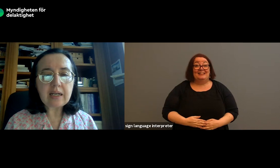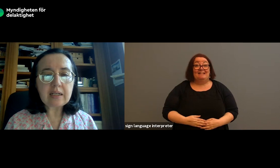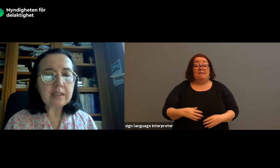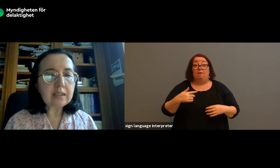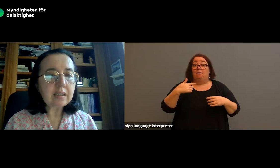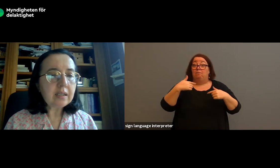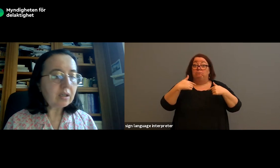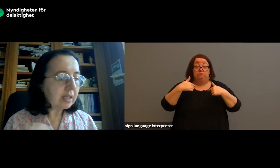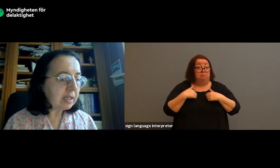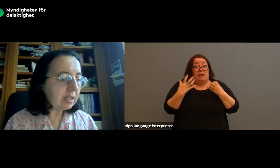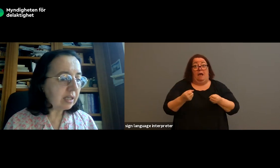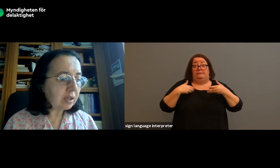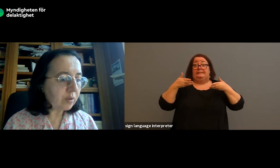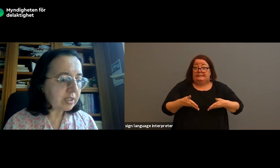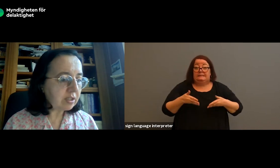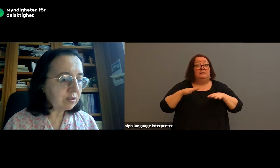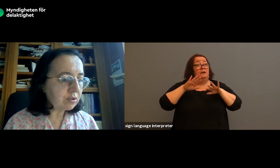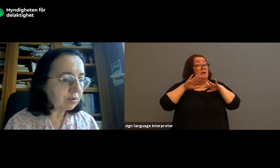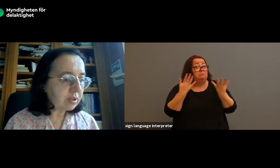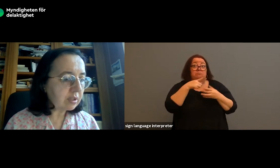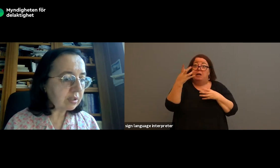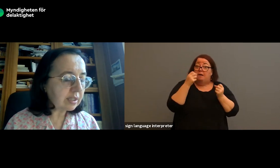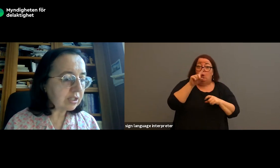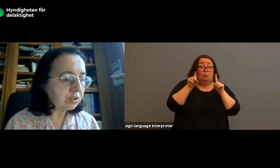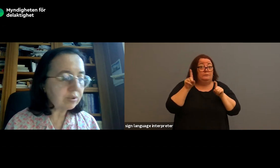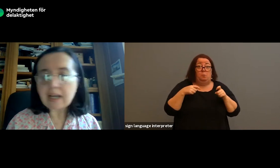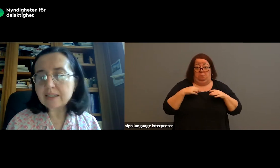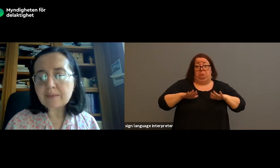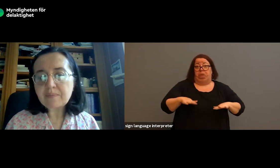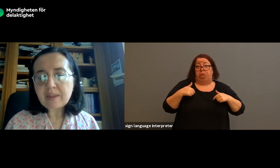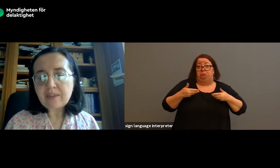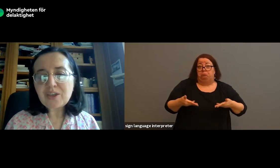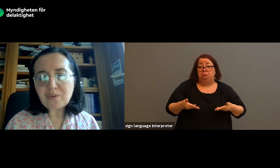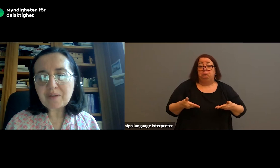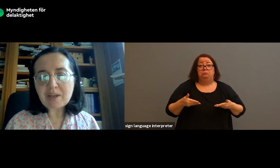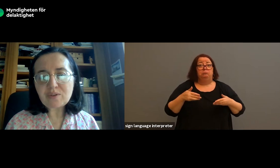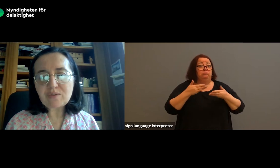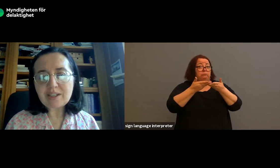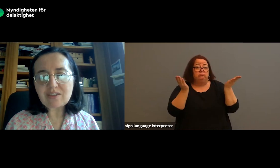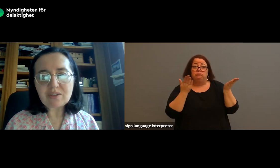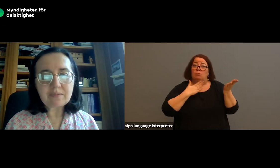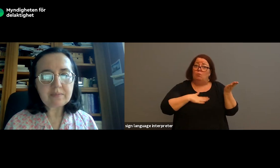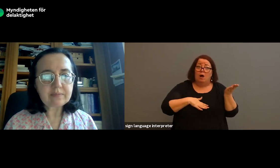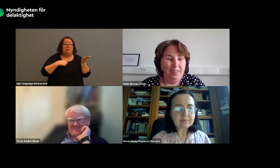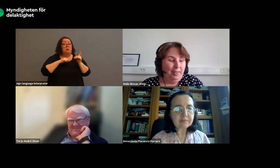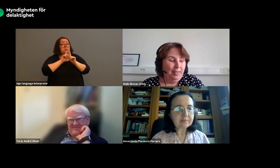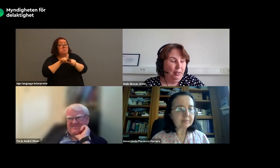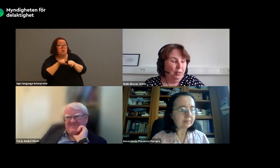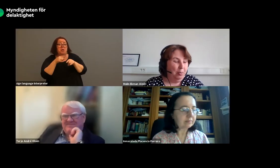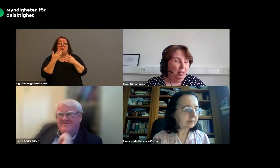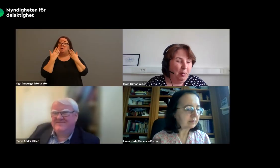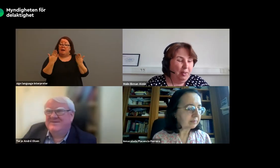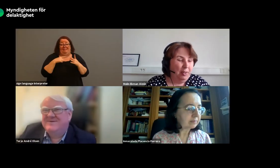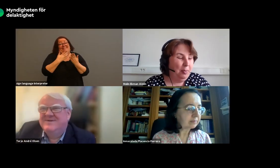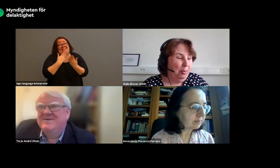are any questions or that I should answer. Thank you very much for your attention. Thank you so